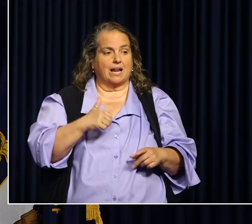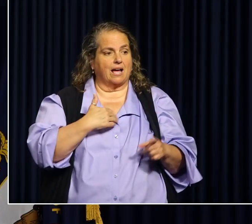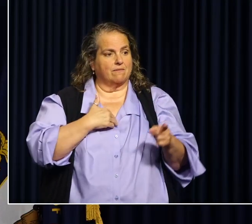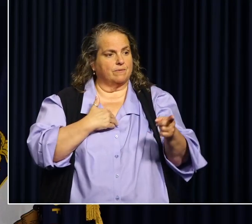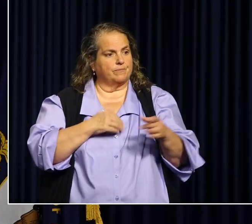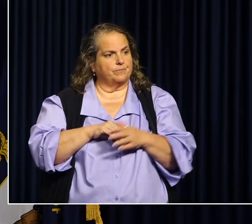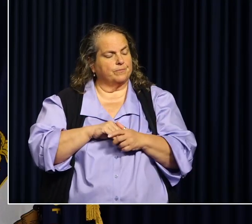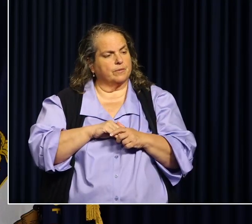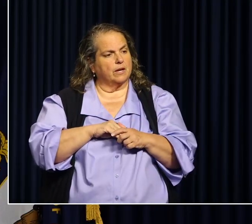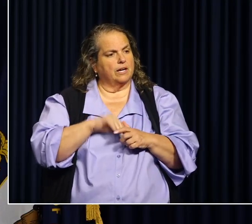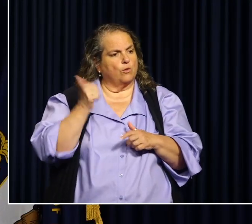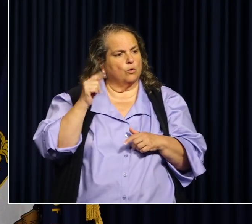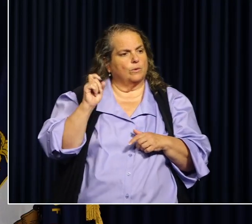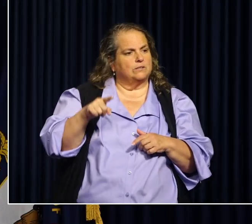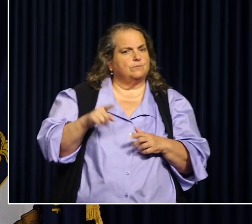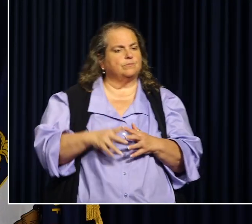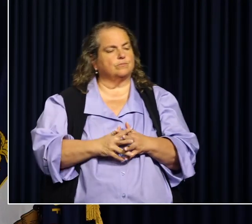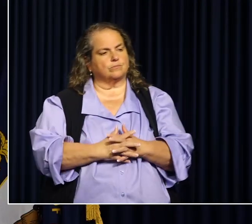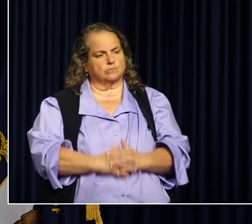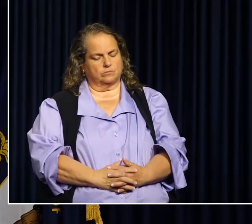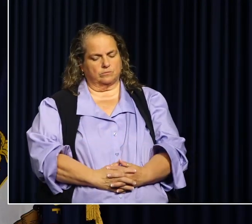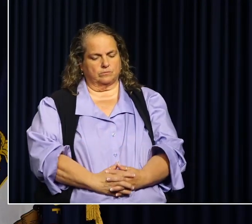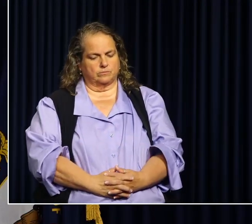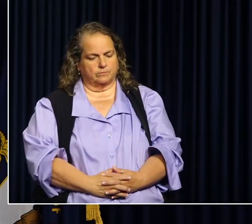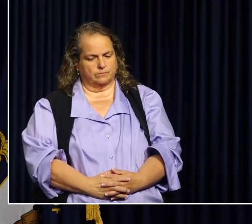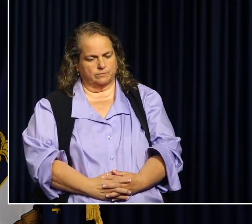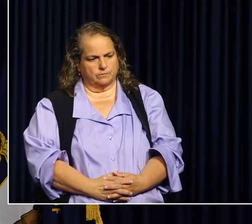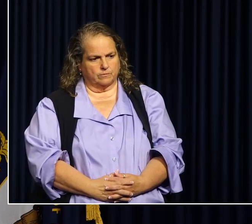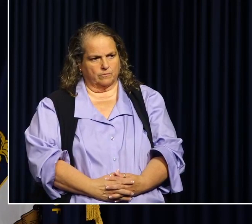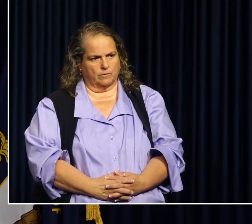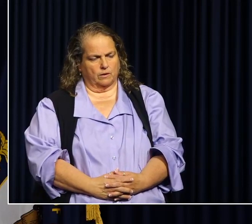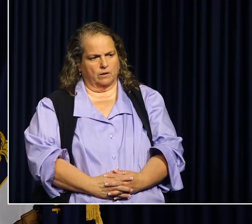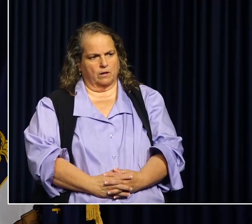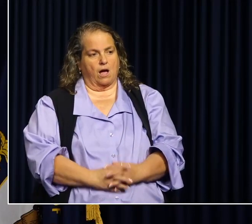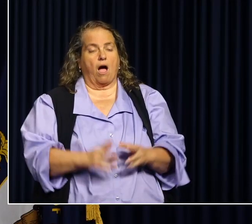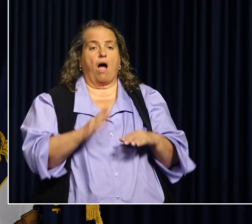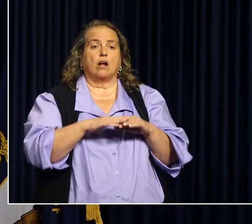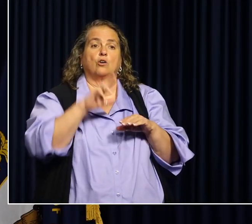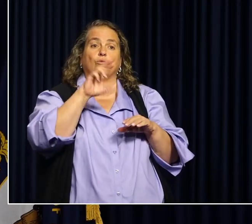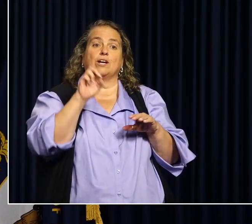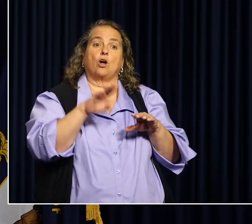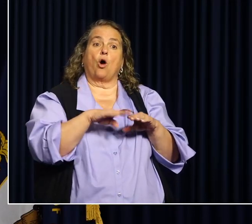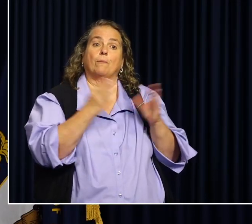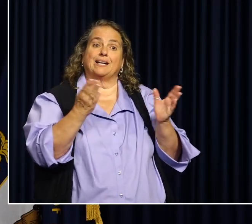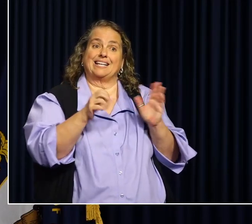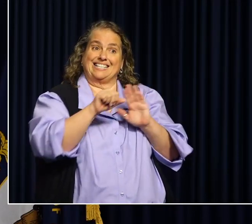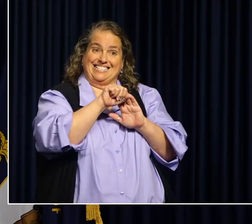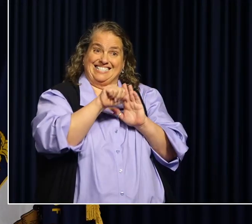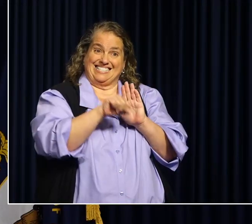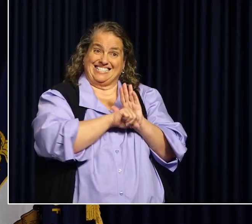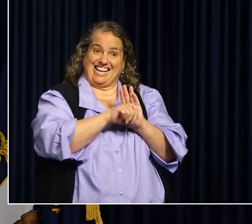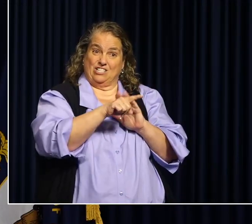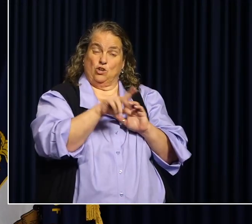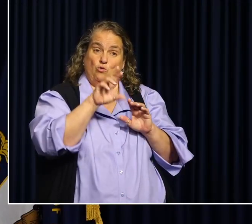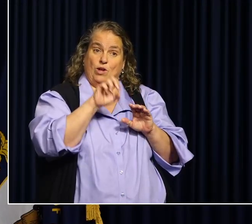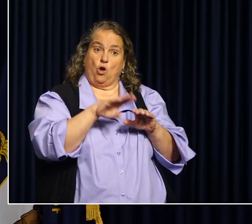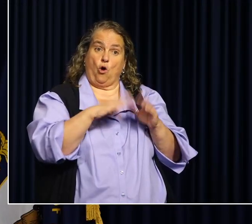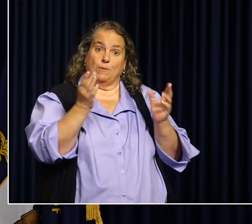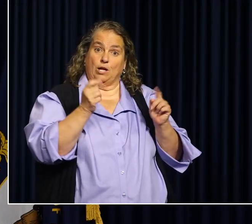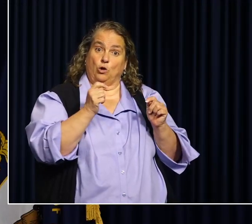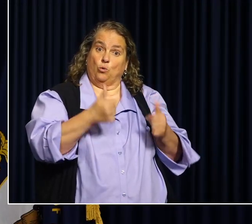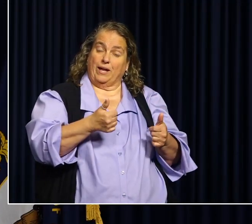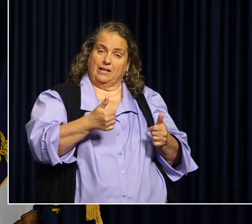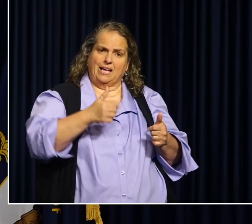Lawrence. On reopening, states that have reopened more quickly are not, at least so far, seeing a big